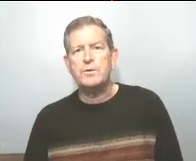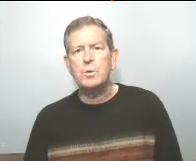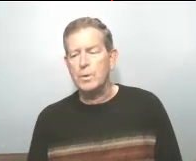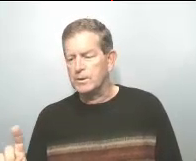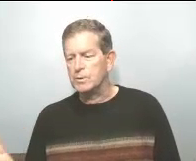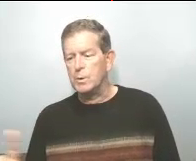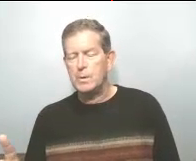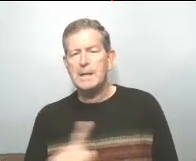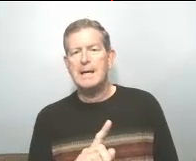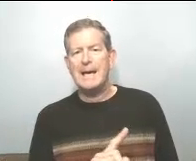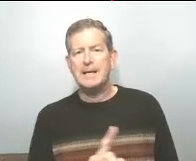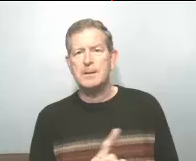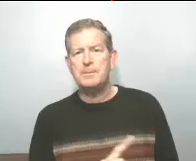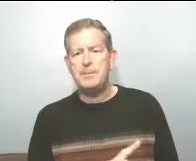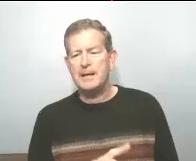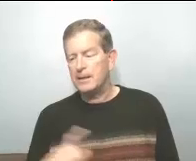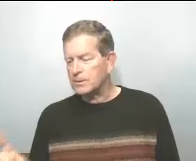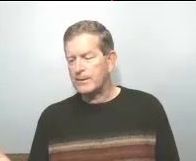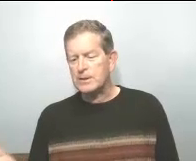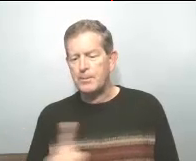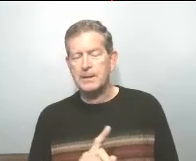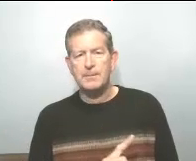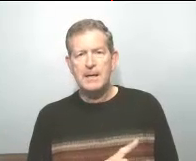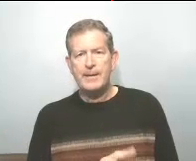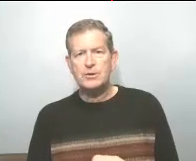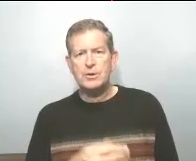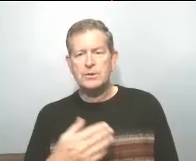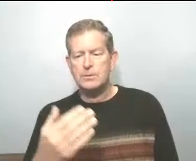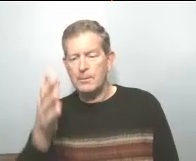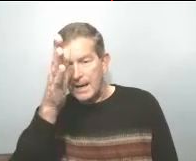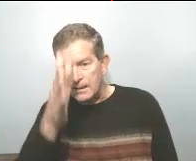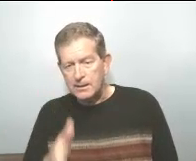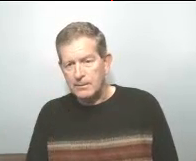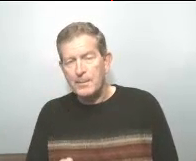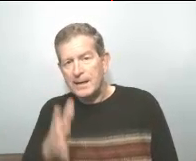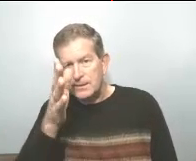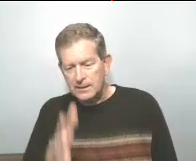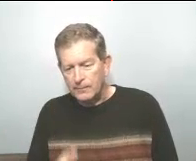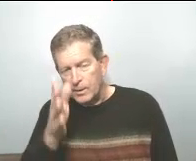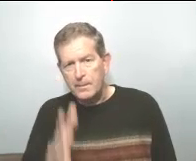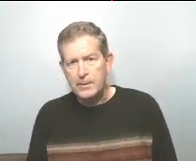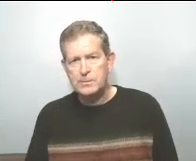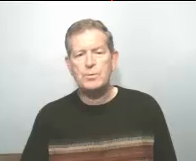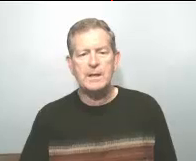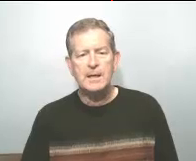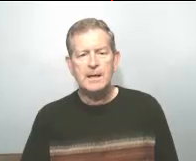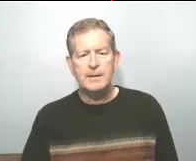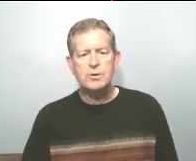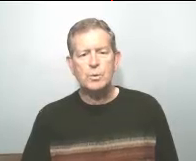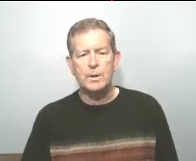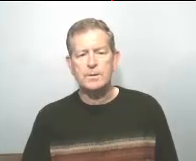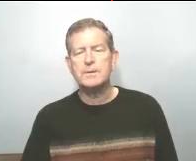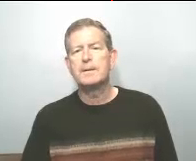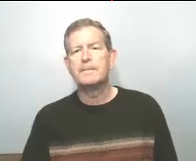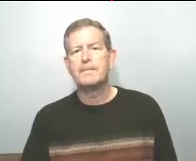composed of 2 words, ne and pas. And notice how I separate them. That's just to remind us that the verb appears between these